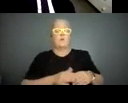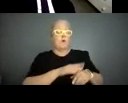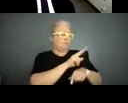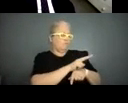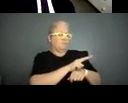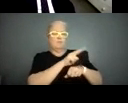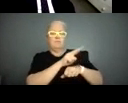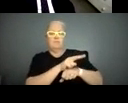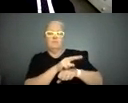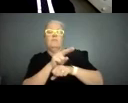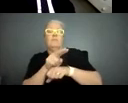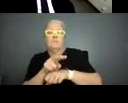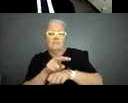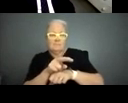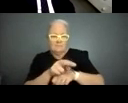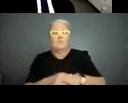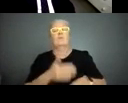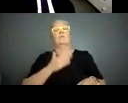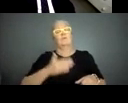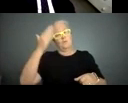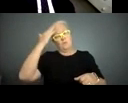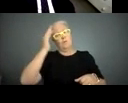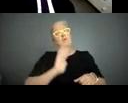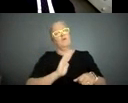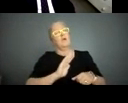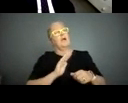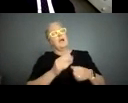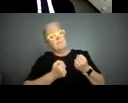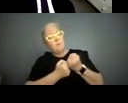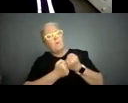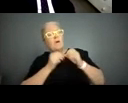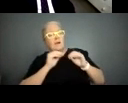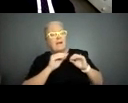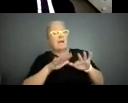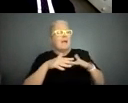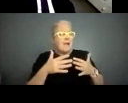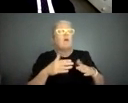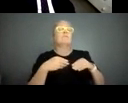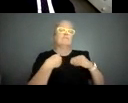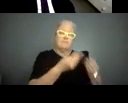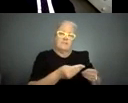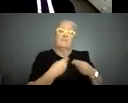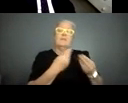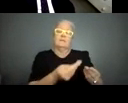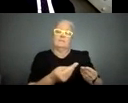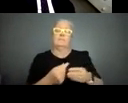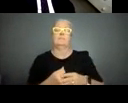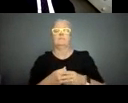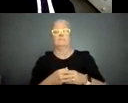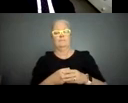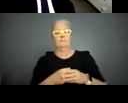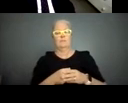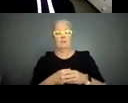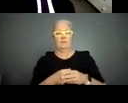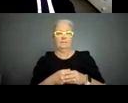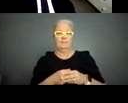of educational support through playful means will be provided to them. Another major constituent I